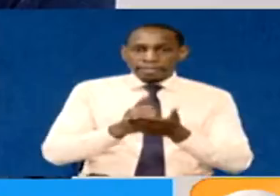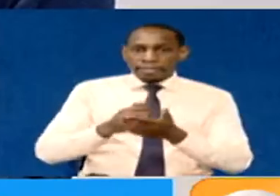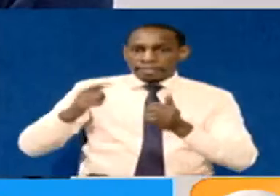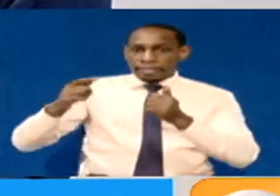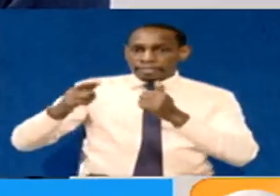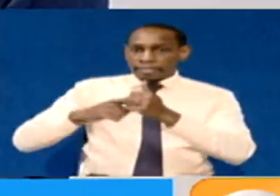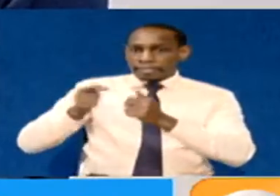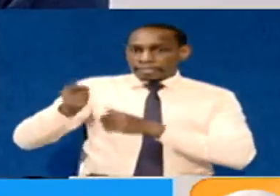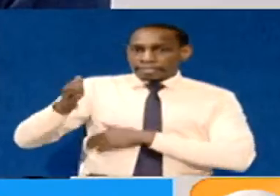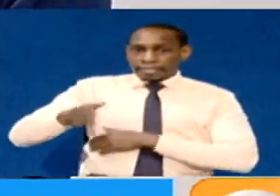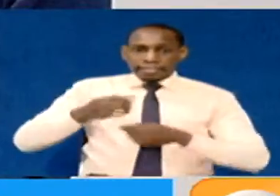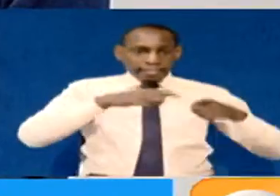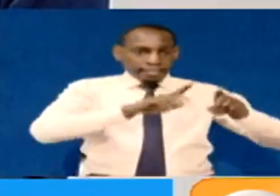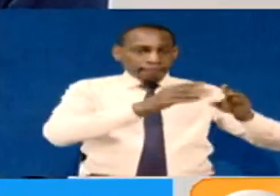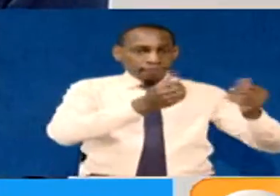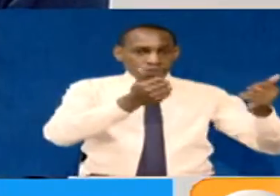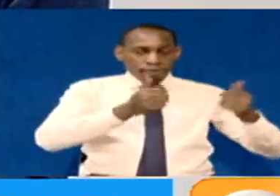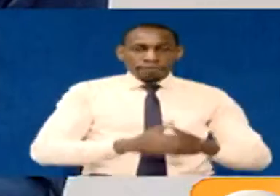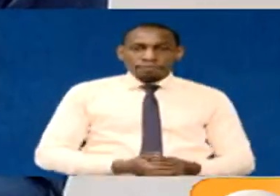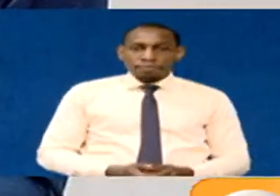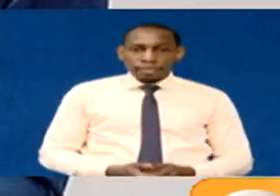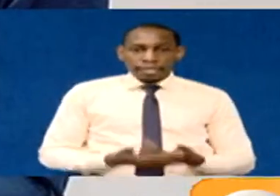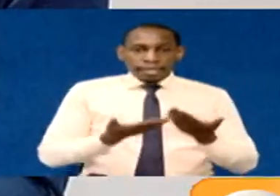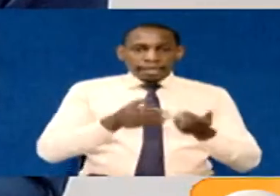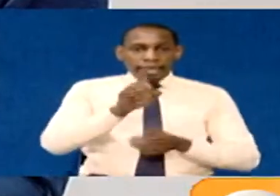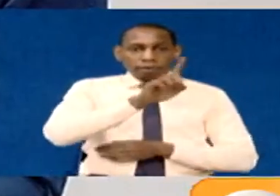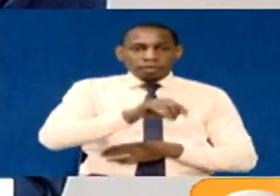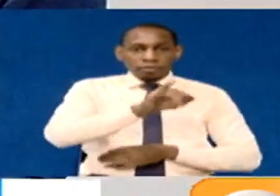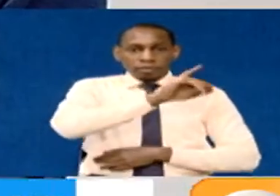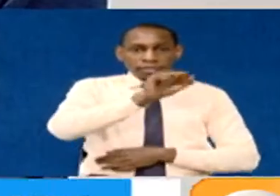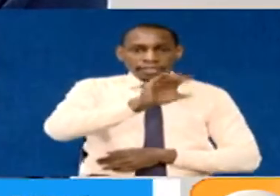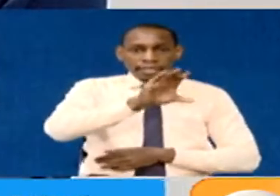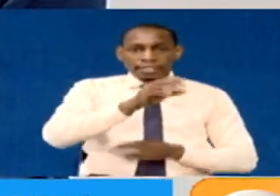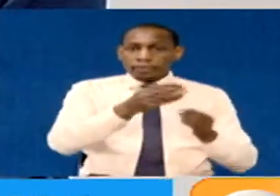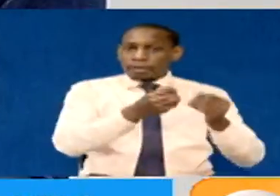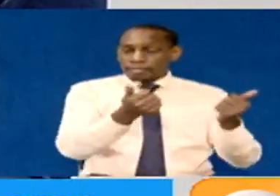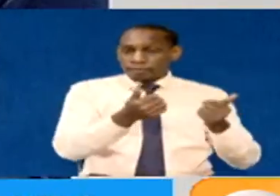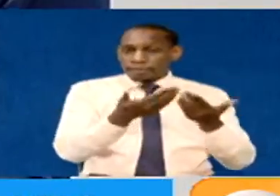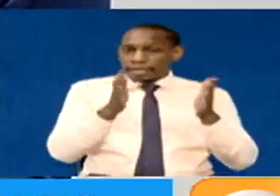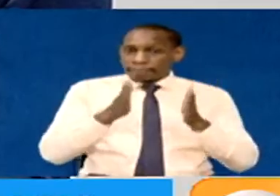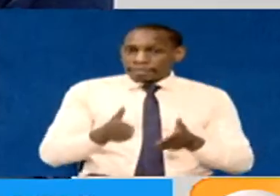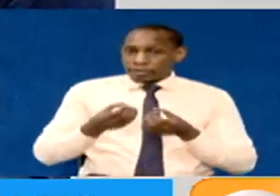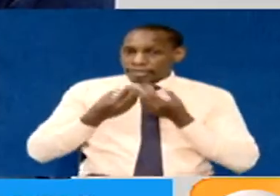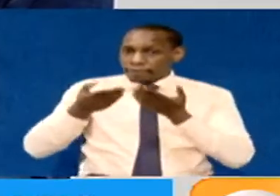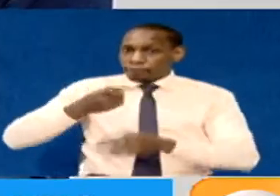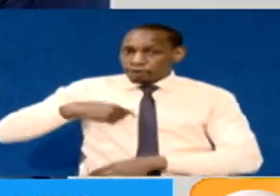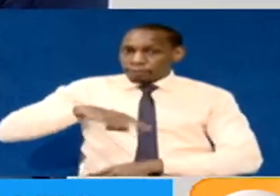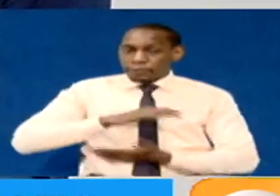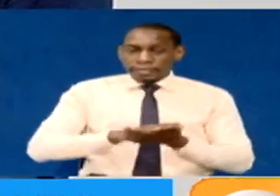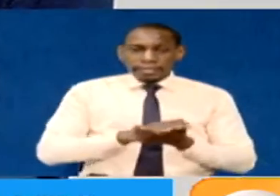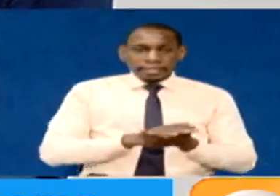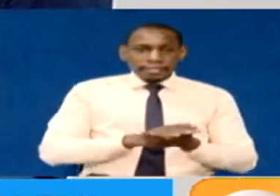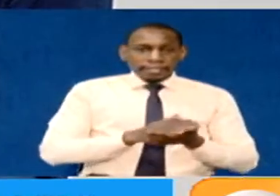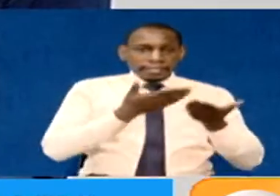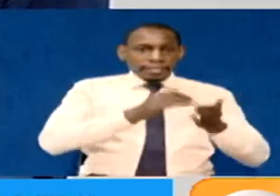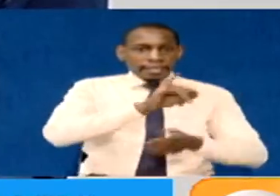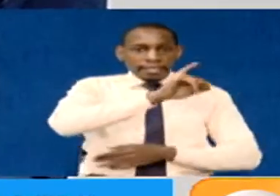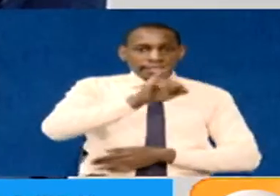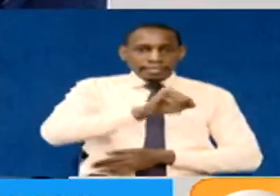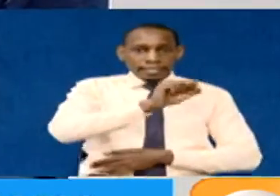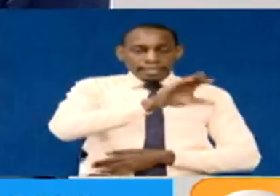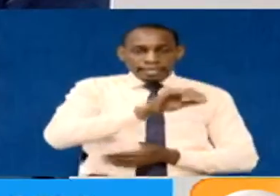six people. You deal with it. Is the JSC dealing with it? Is there anyone who is telling us now the JSC received